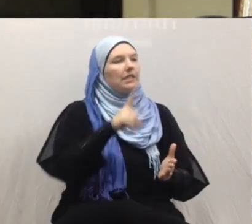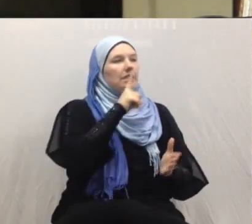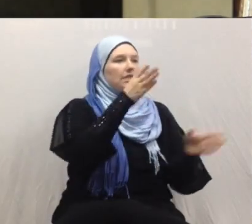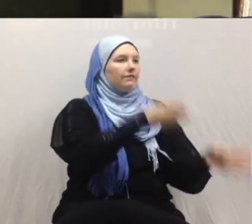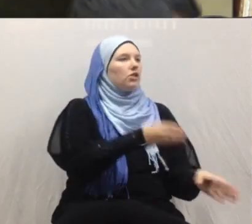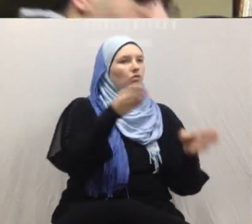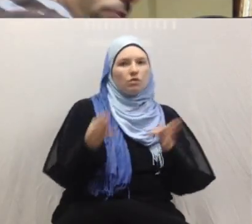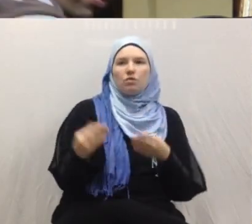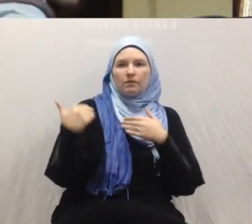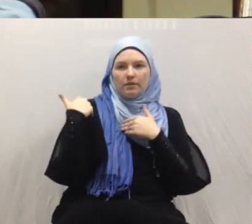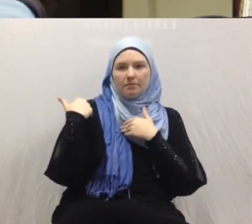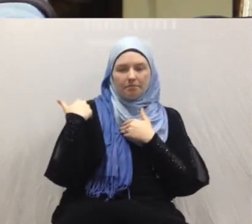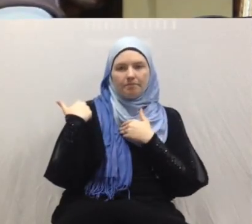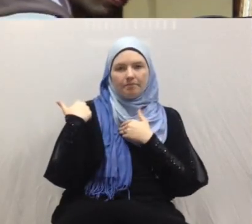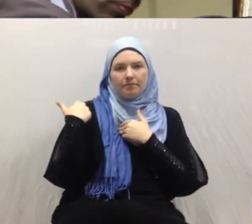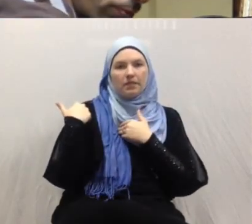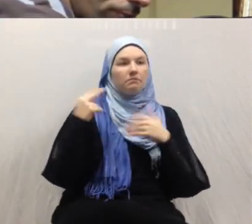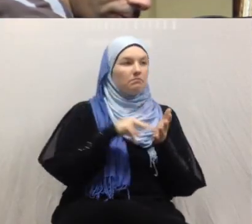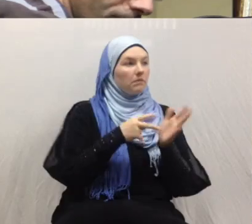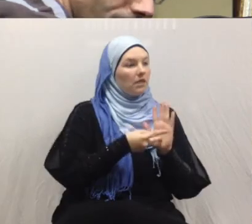individual responsibility.